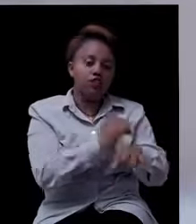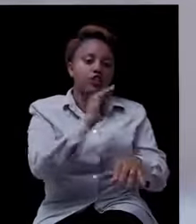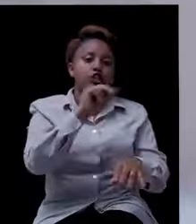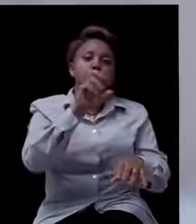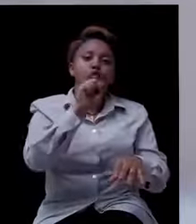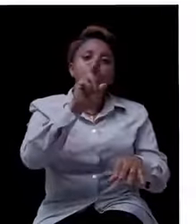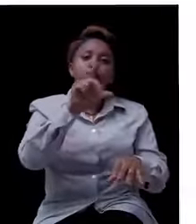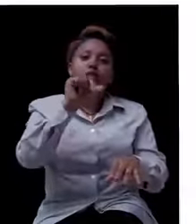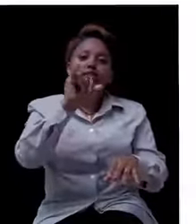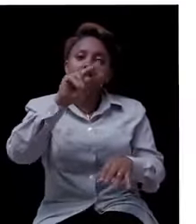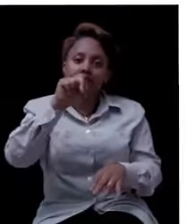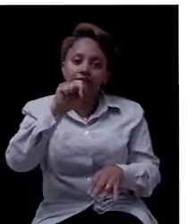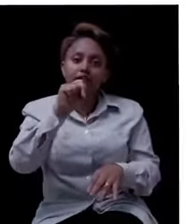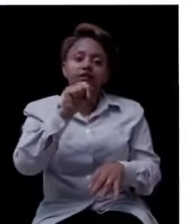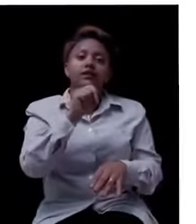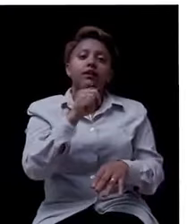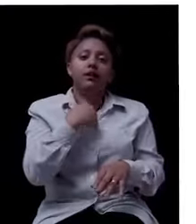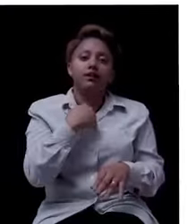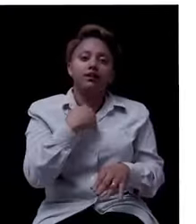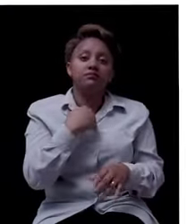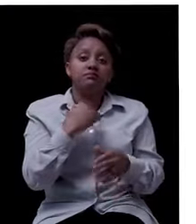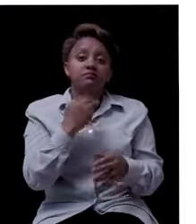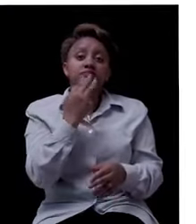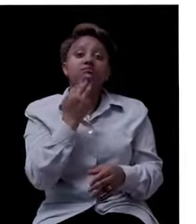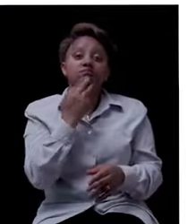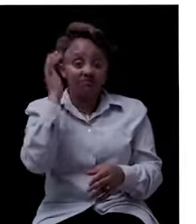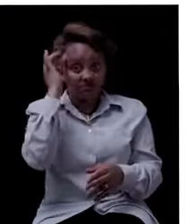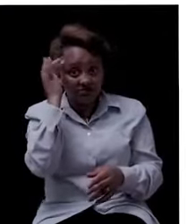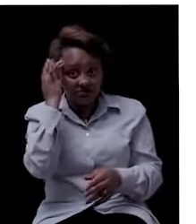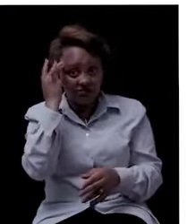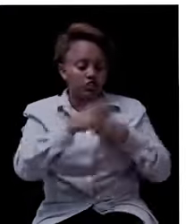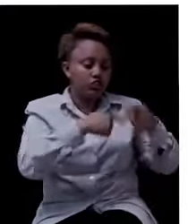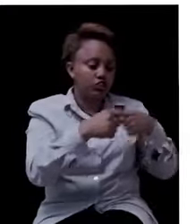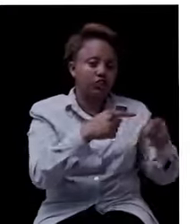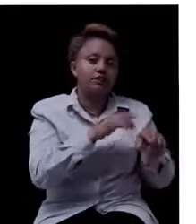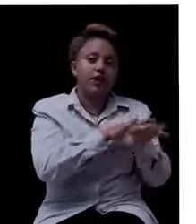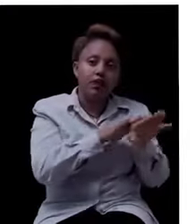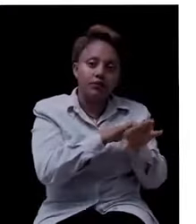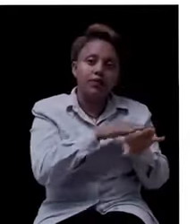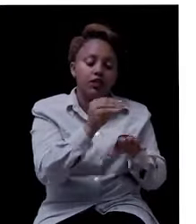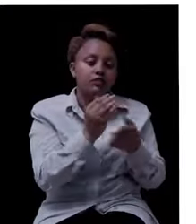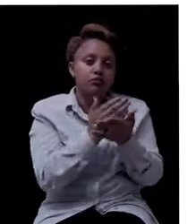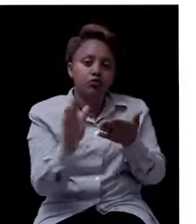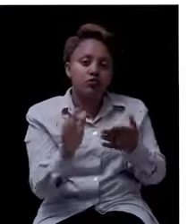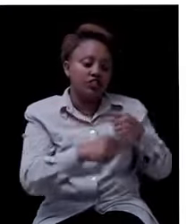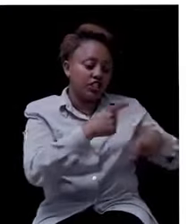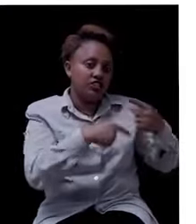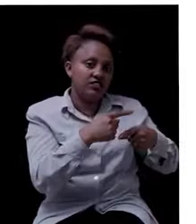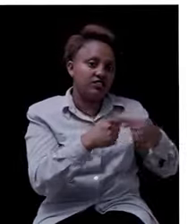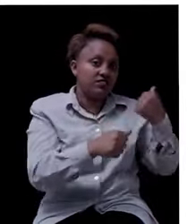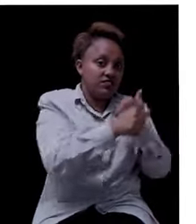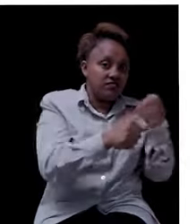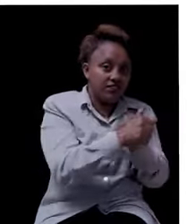insulin that's known as a humulin for a diabetes patients, and also a gene therapy, which is a technique to remove